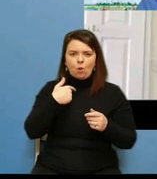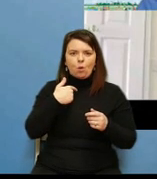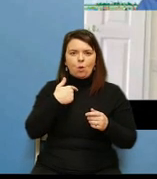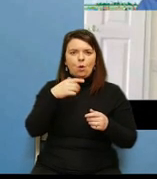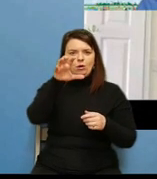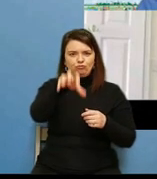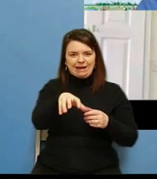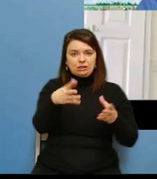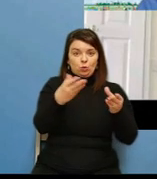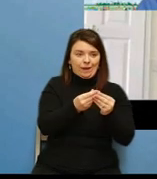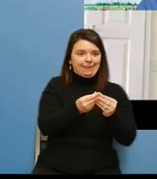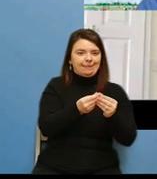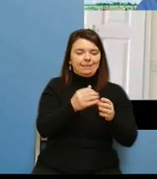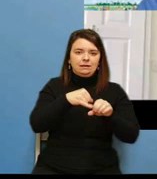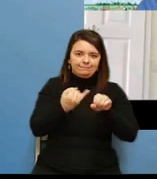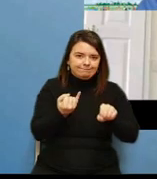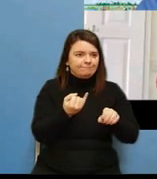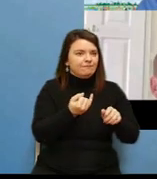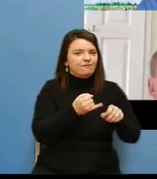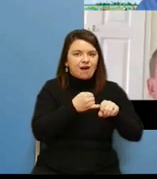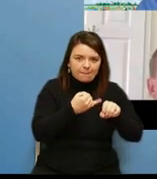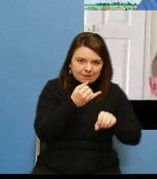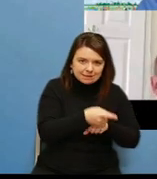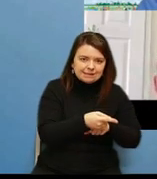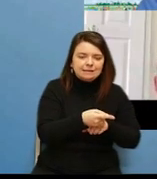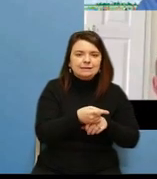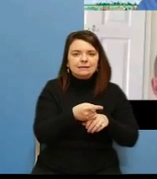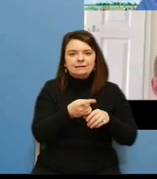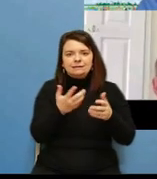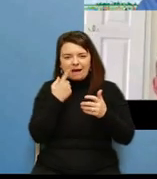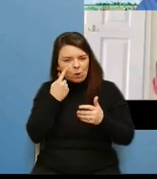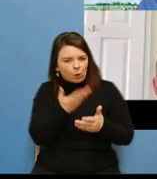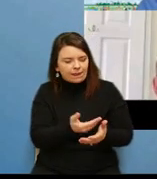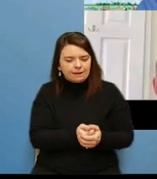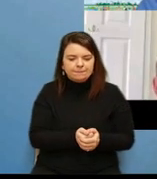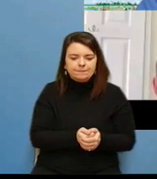in respect of dispensing practices and the PQS?